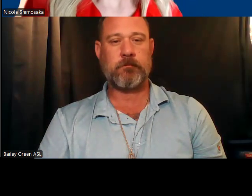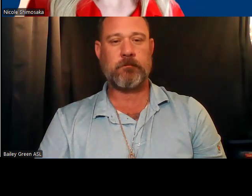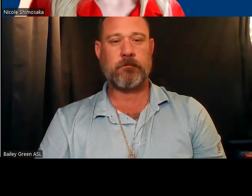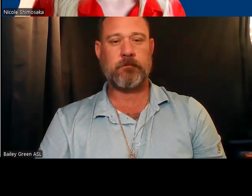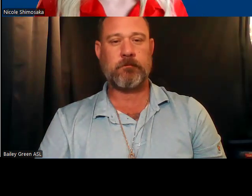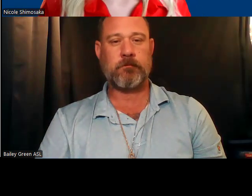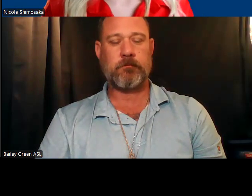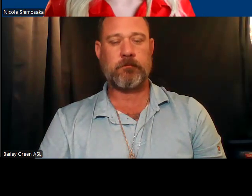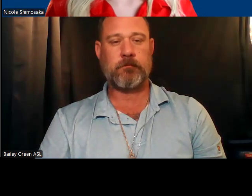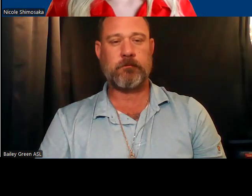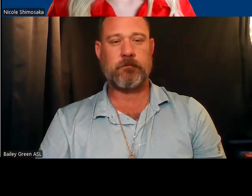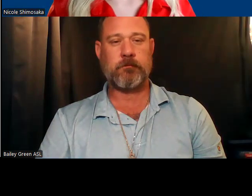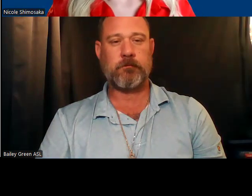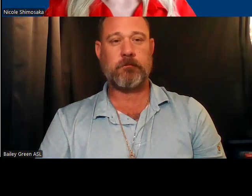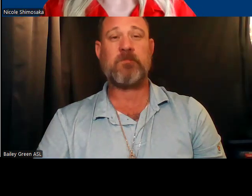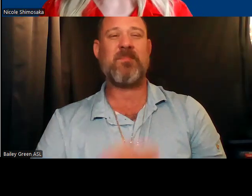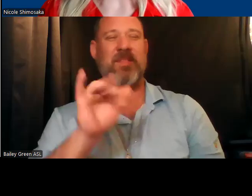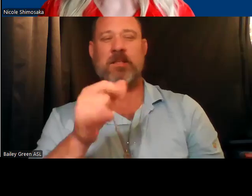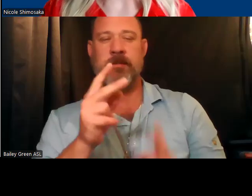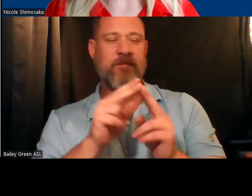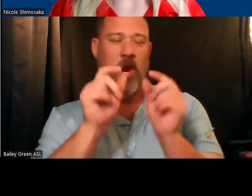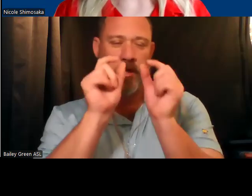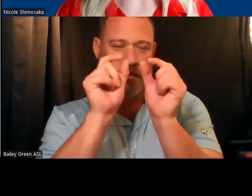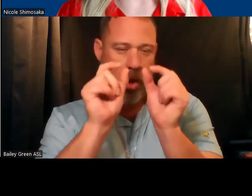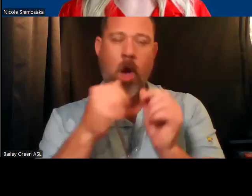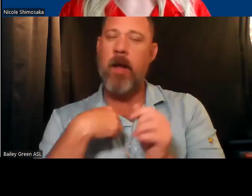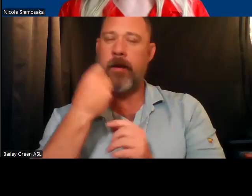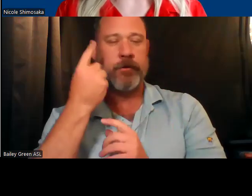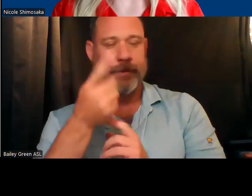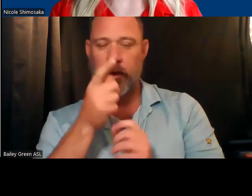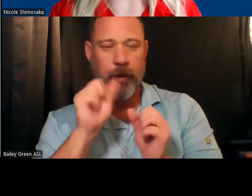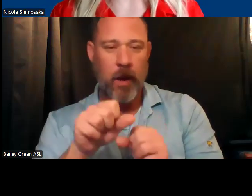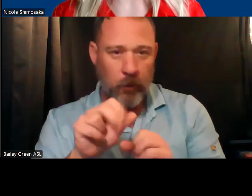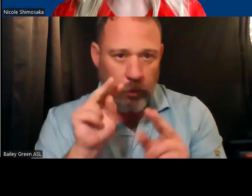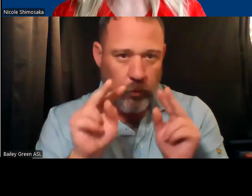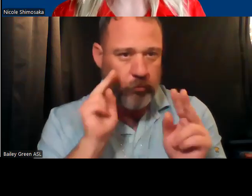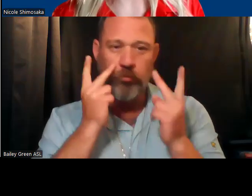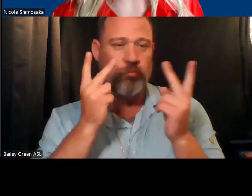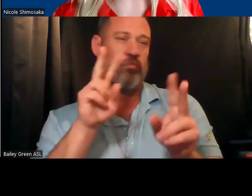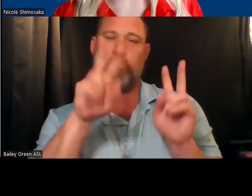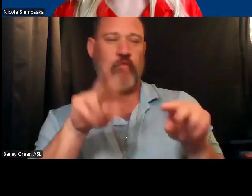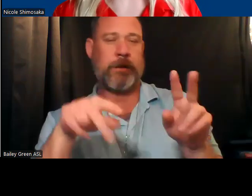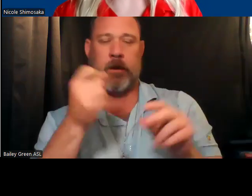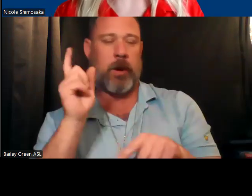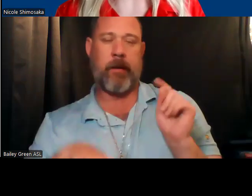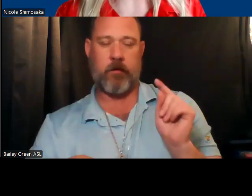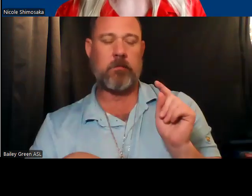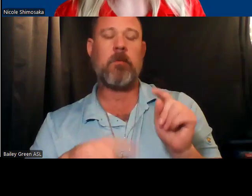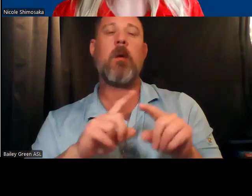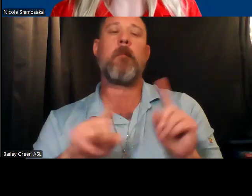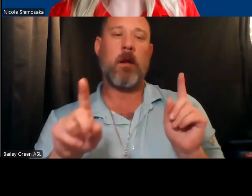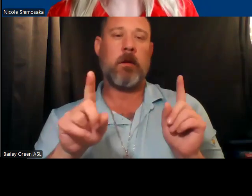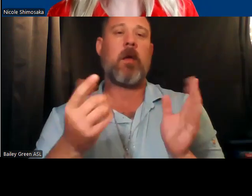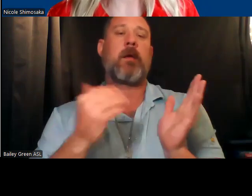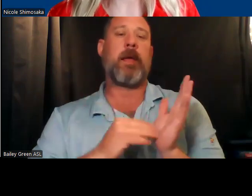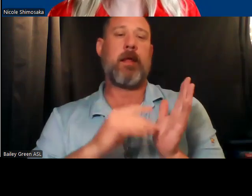is very, very small, and I don't expect anybody to be able to read this as it's on the screen right now, but it's